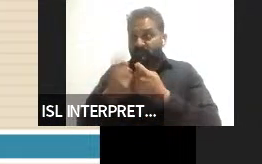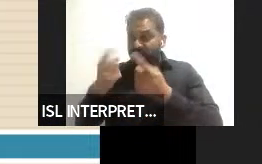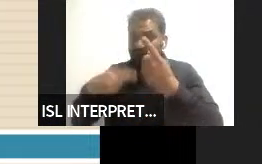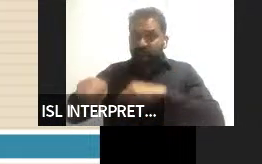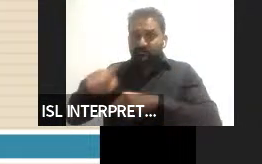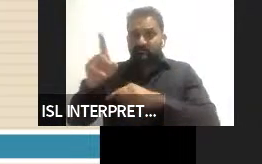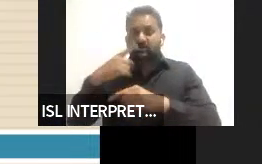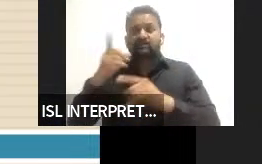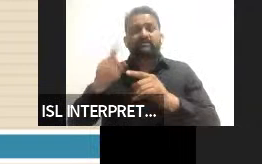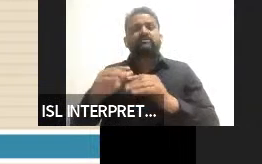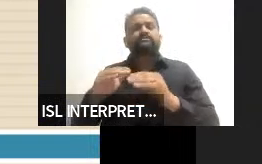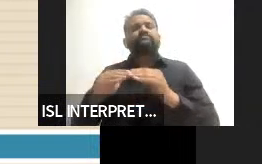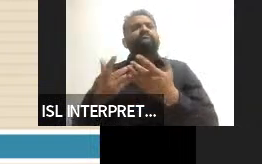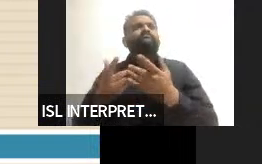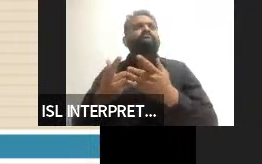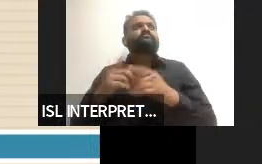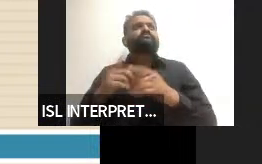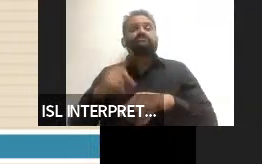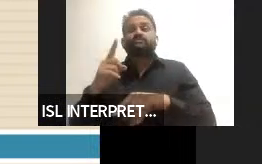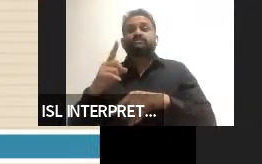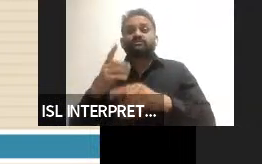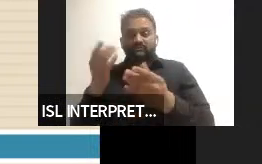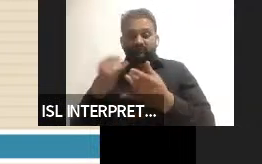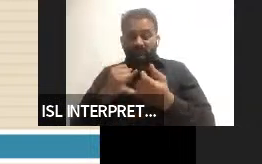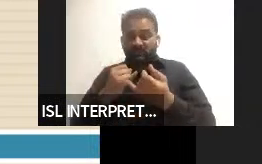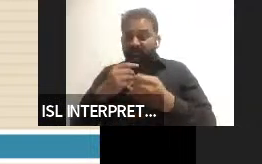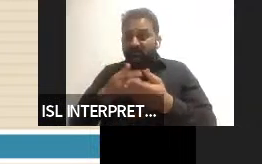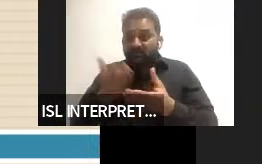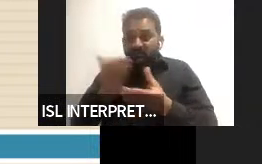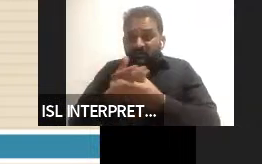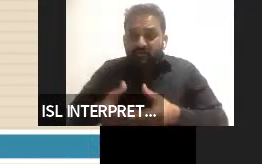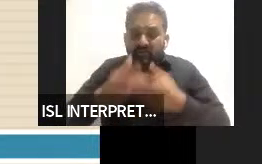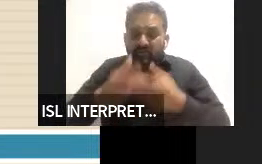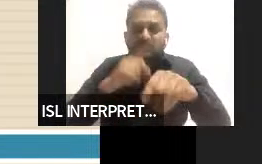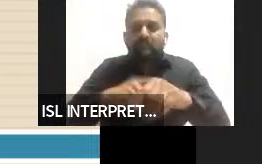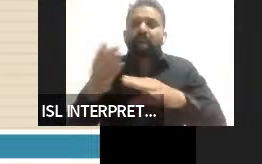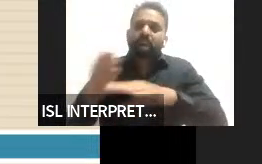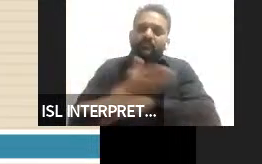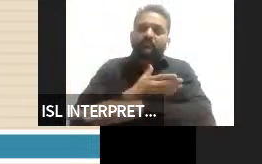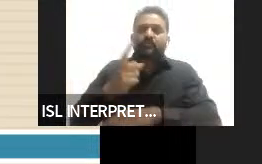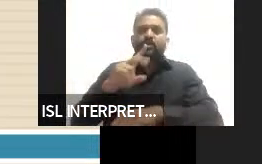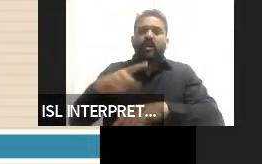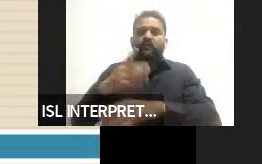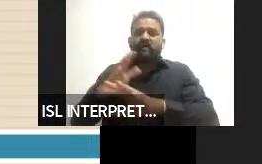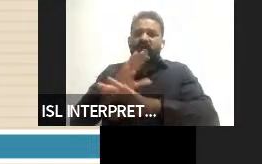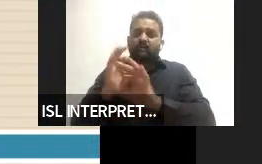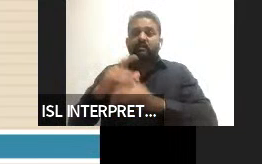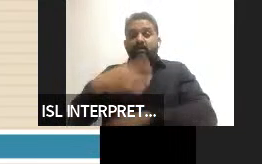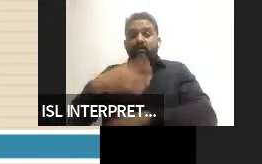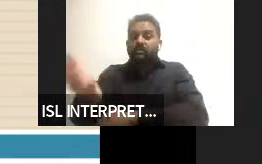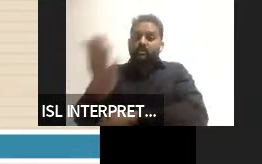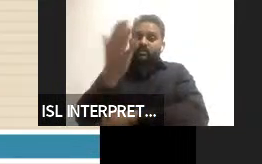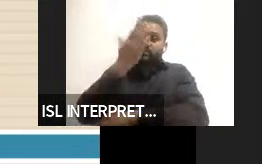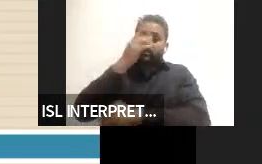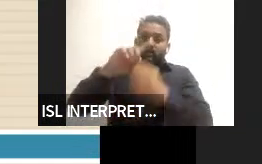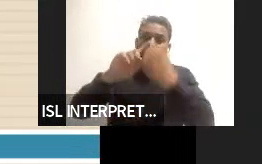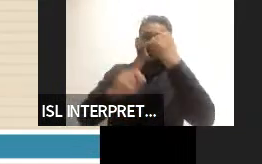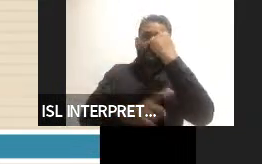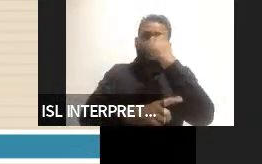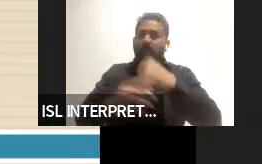minimum 12 hours before. You should not wait till the last moment. It's a very bad